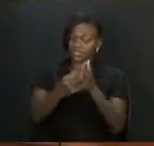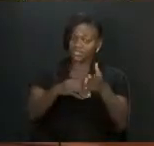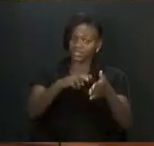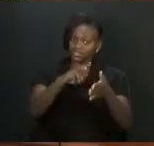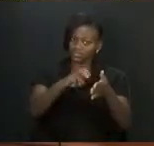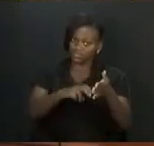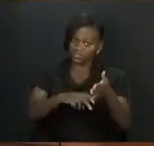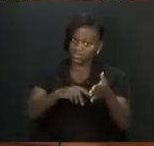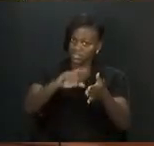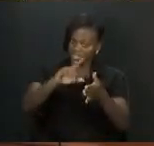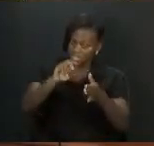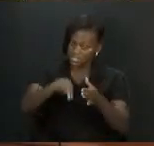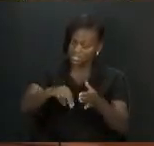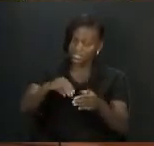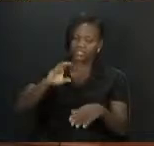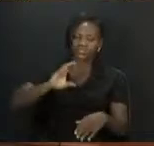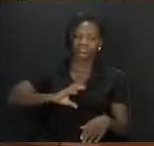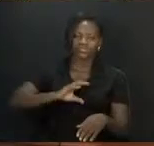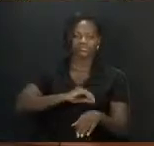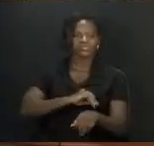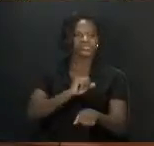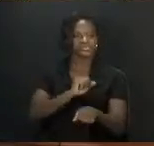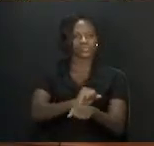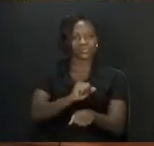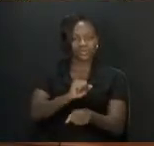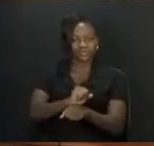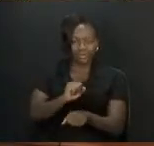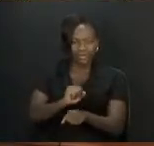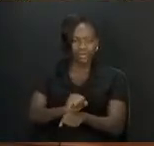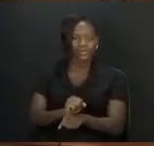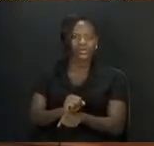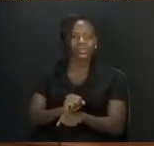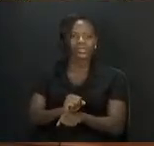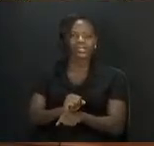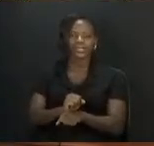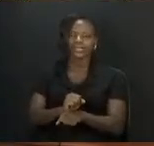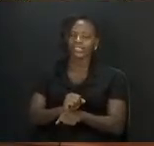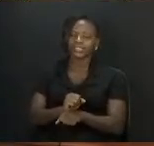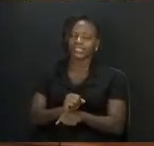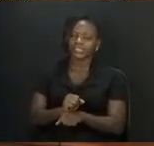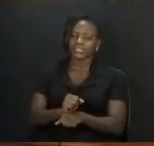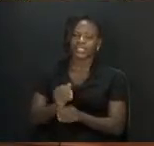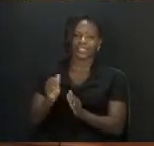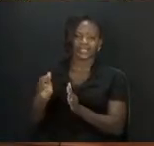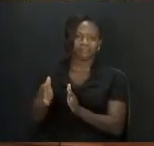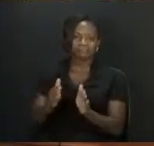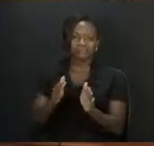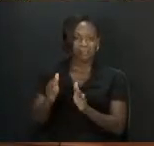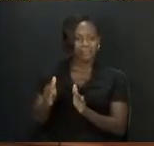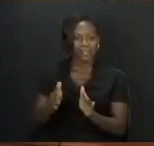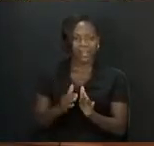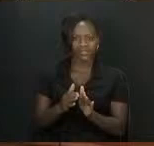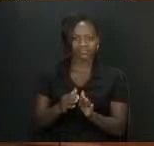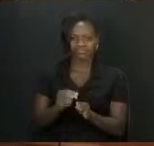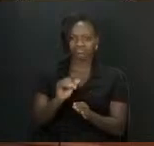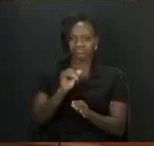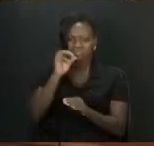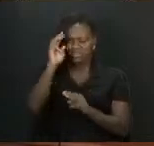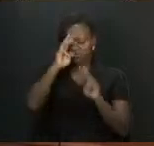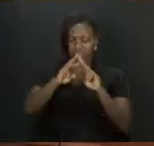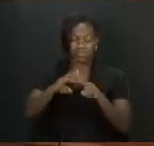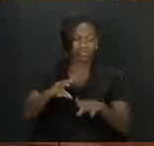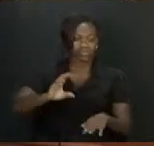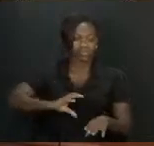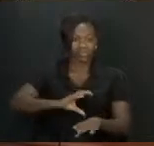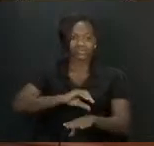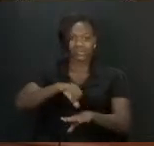we need the committees to do those estimates and then program them to do other things. So don't worry. We'll get the committees in place. You know, we are